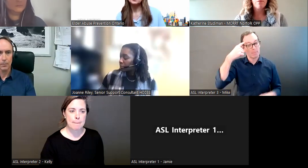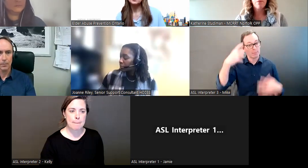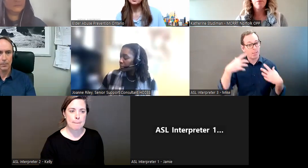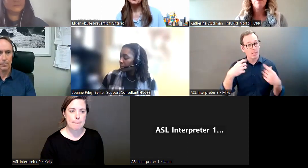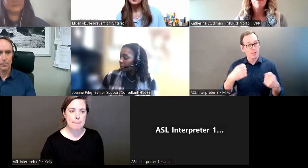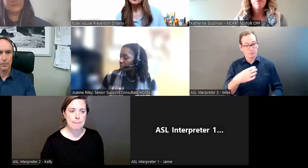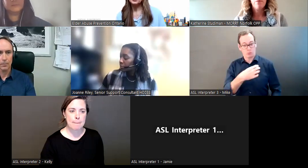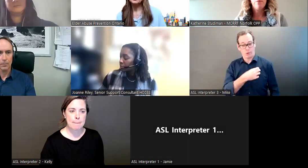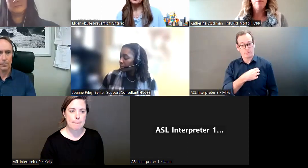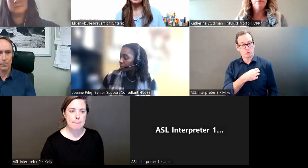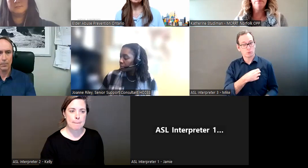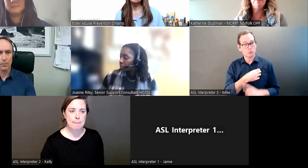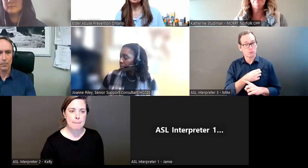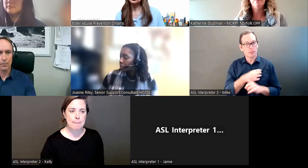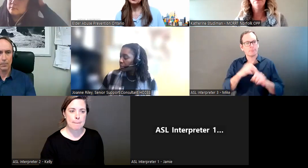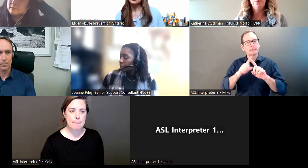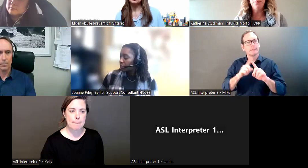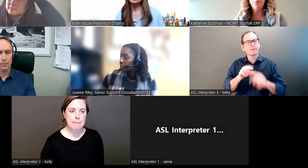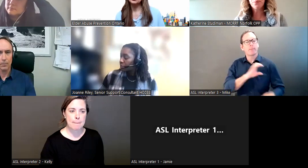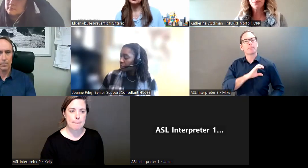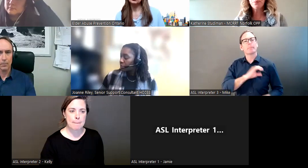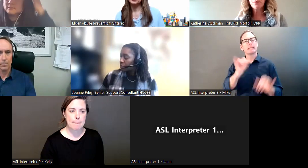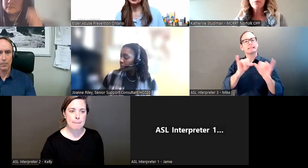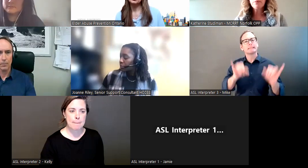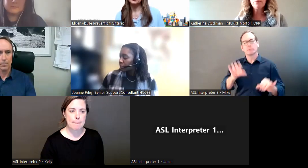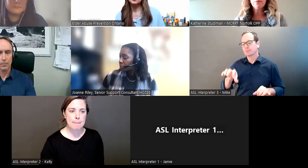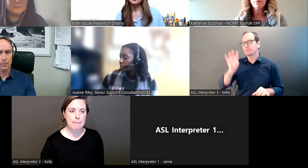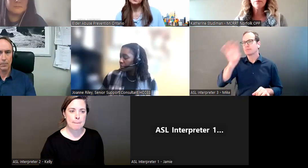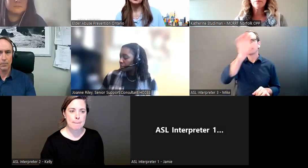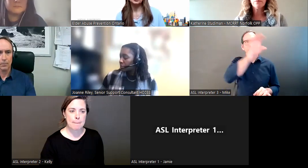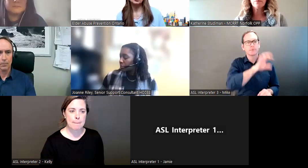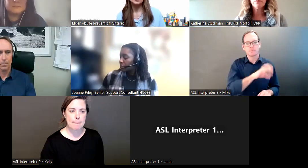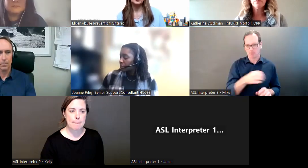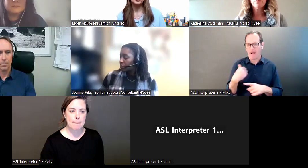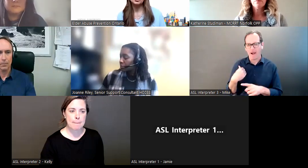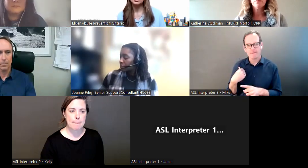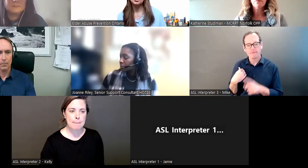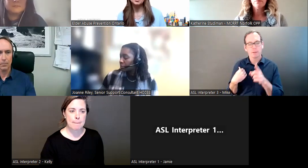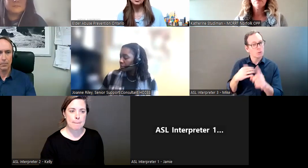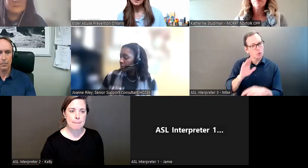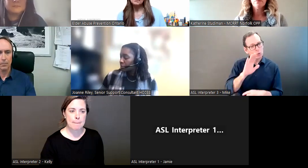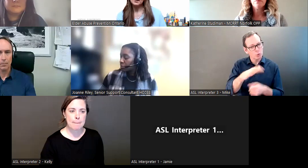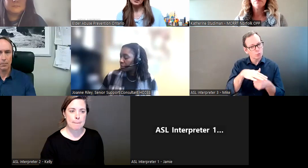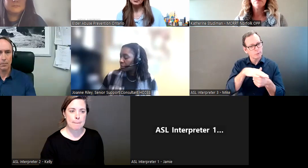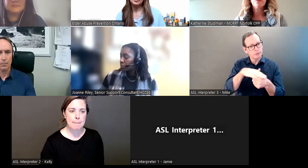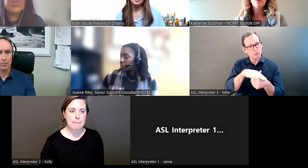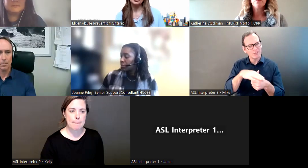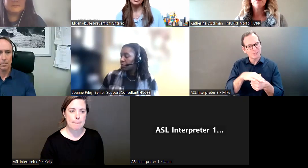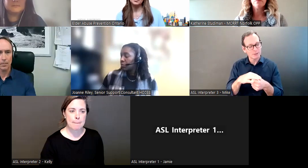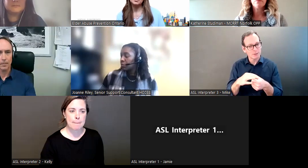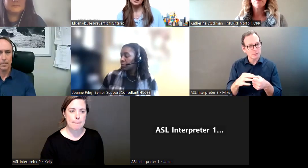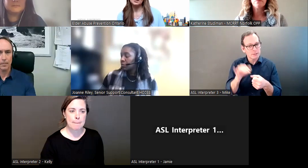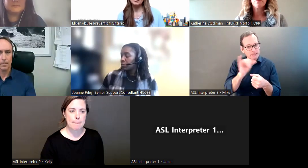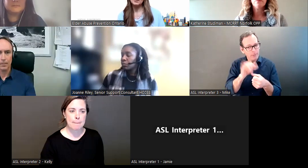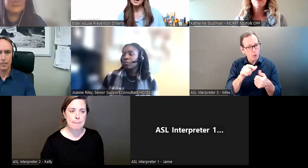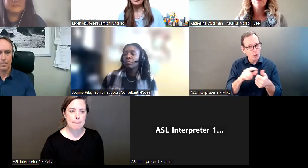police services, but is your role unique to just your region, or is it similar across other jurisdictions? So our delegates that are